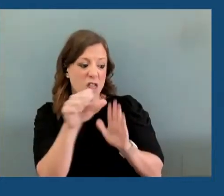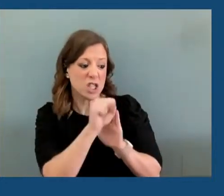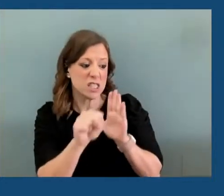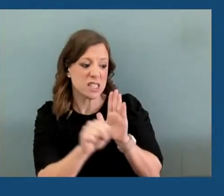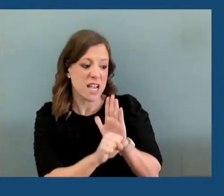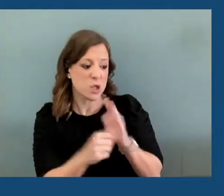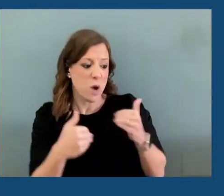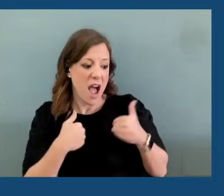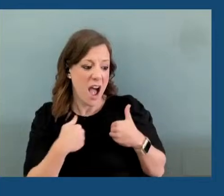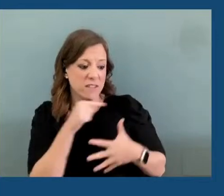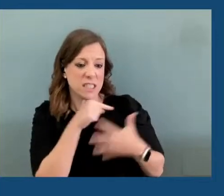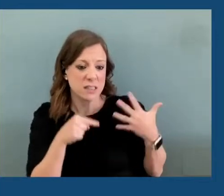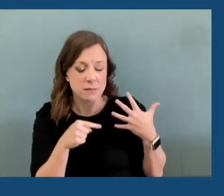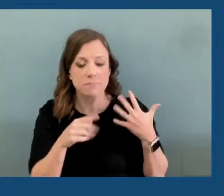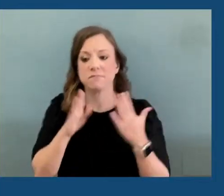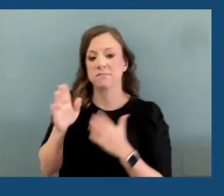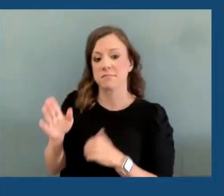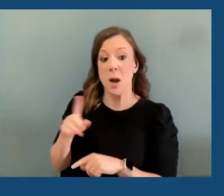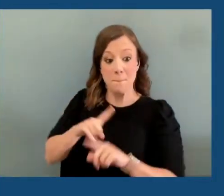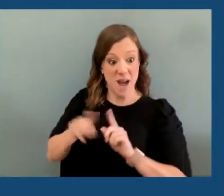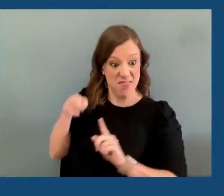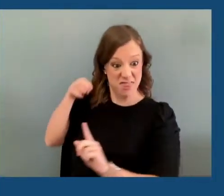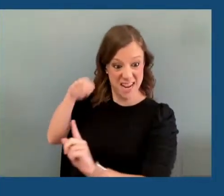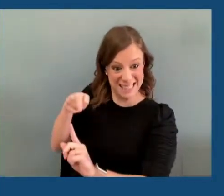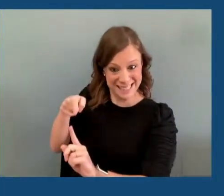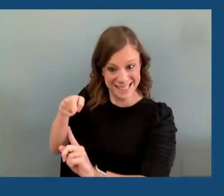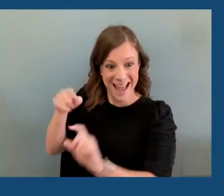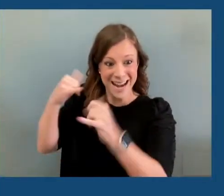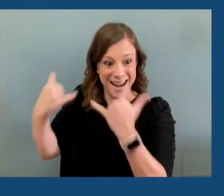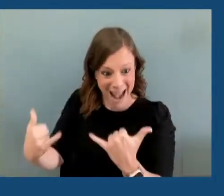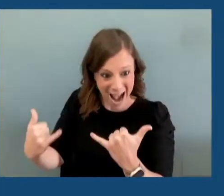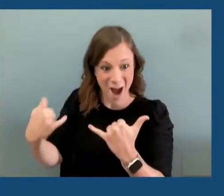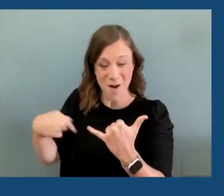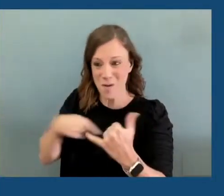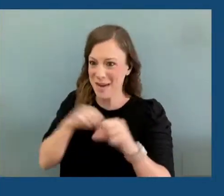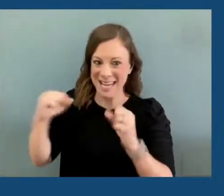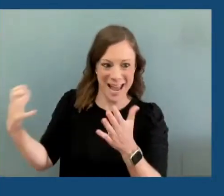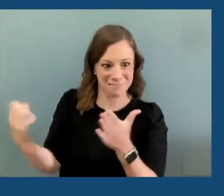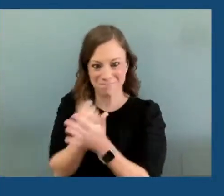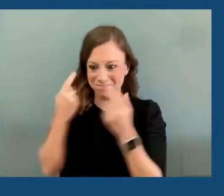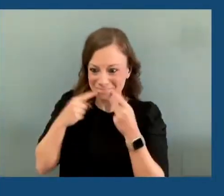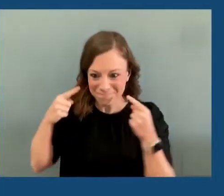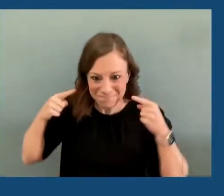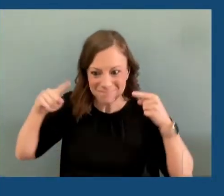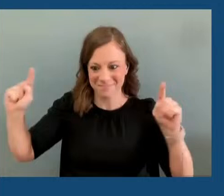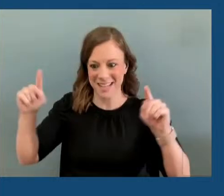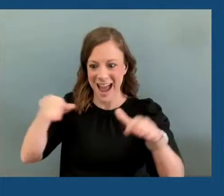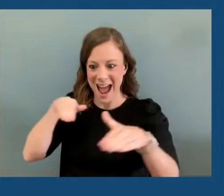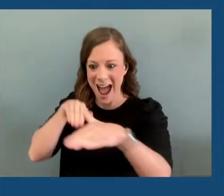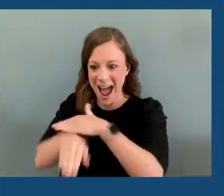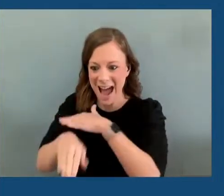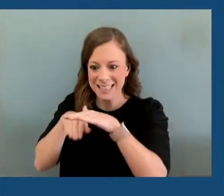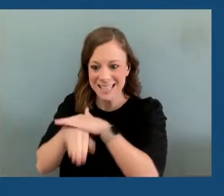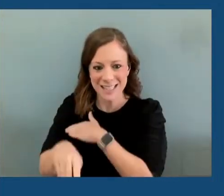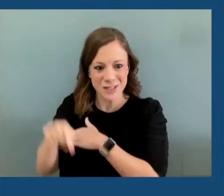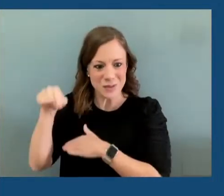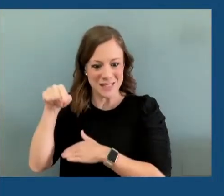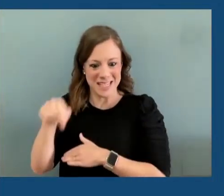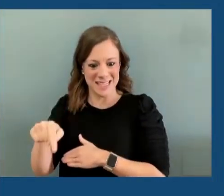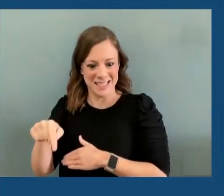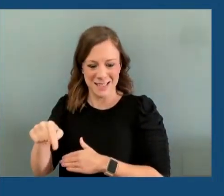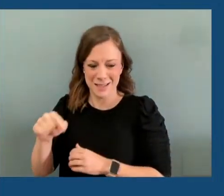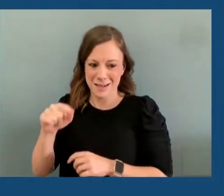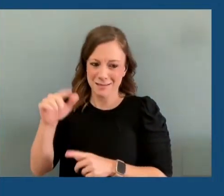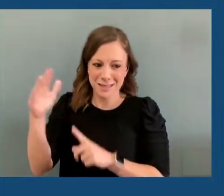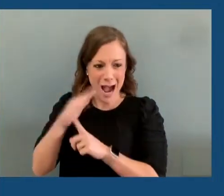And the education you get here, because of access to this incredible technology, sets you apart from everybody else who is